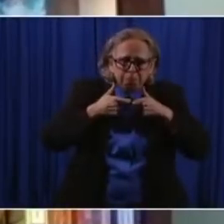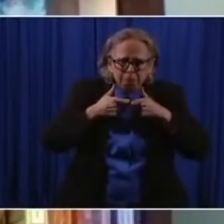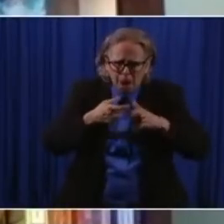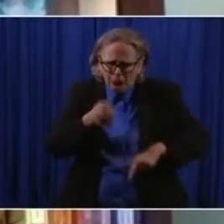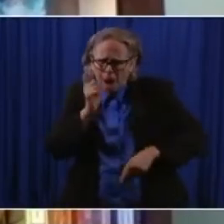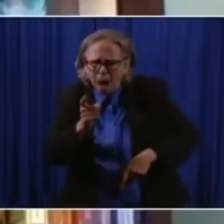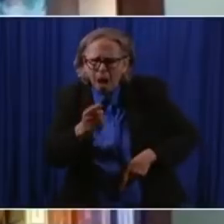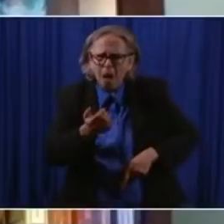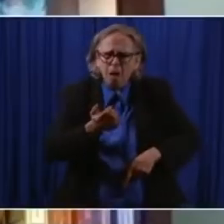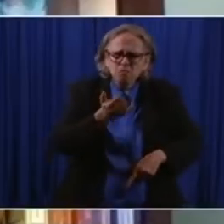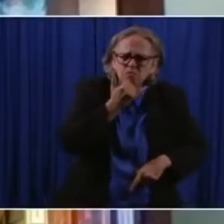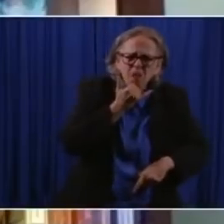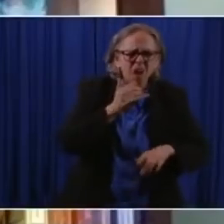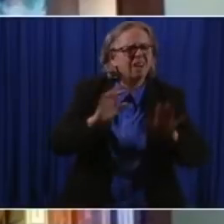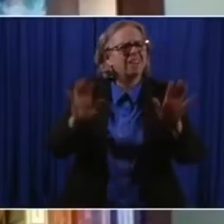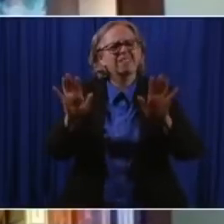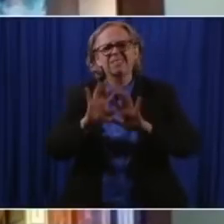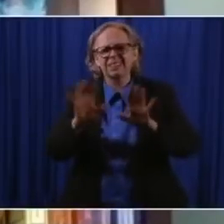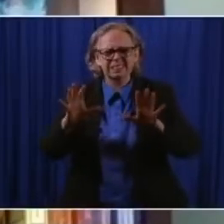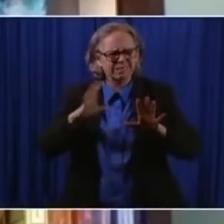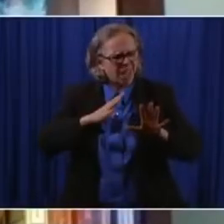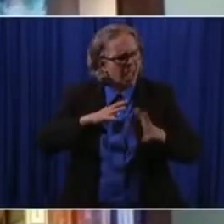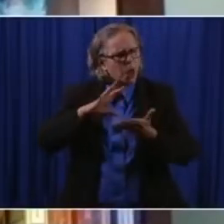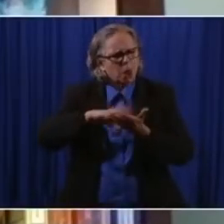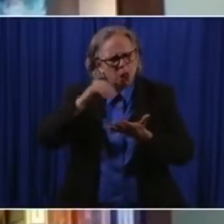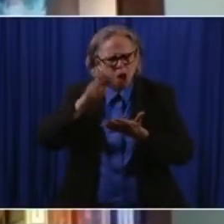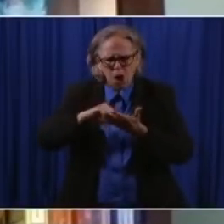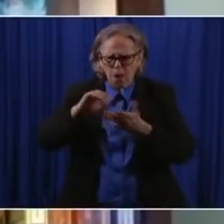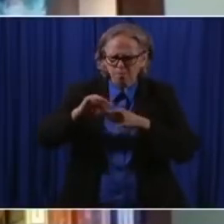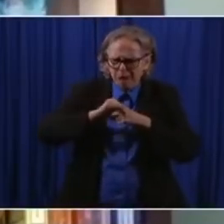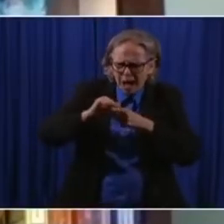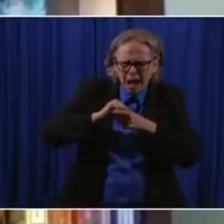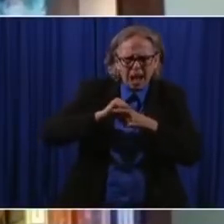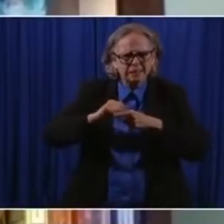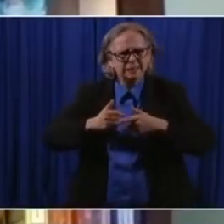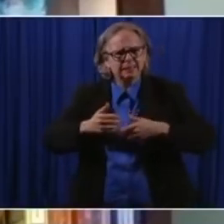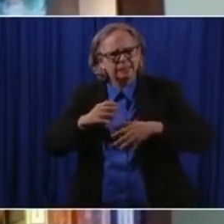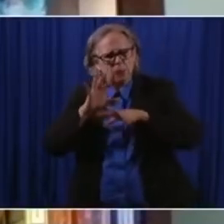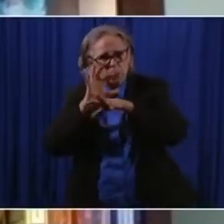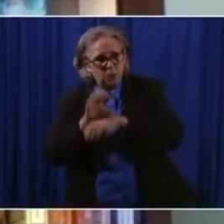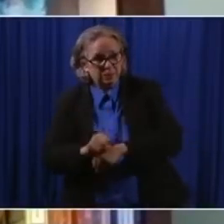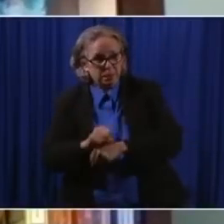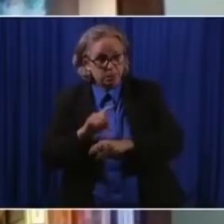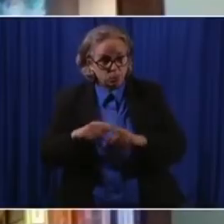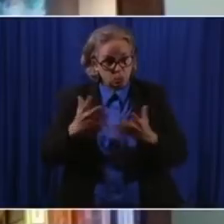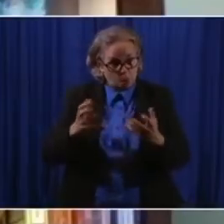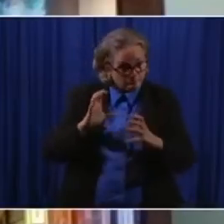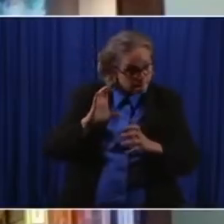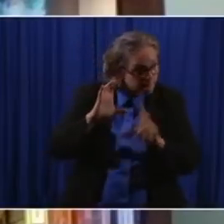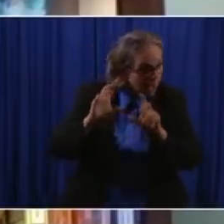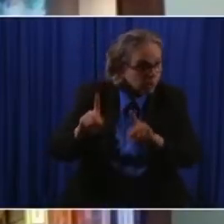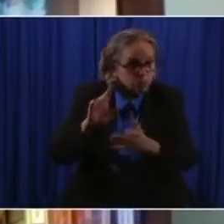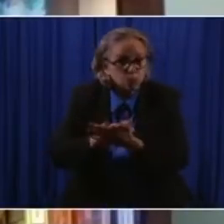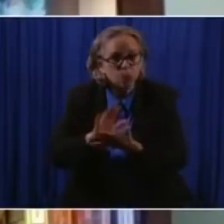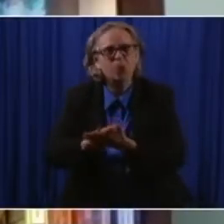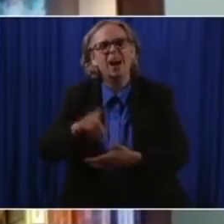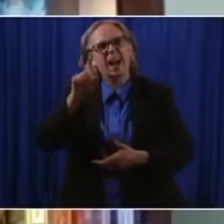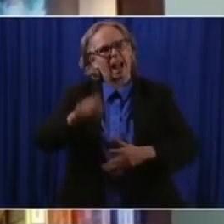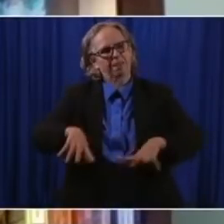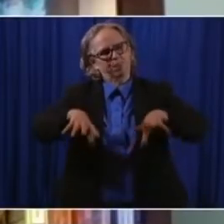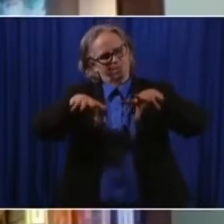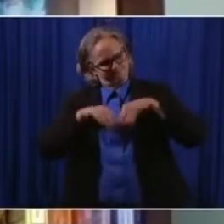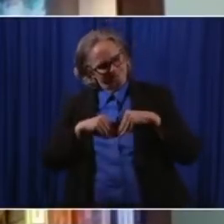up, and that's okay. We're all still practicing this. But if we want to be able to go back to school face-to-face as many days